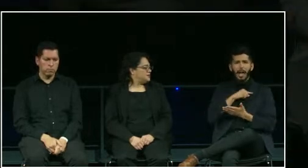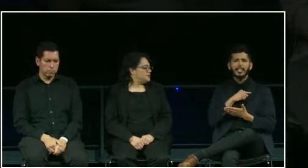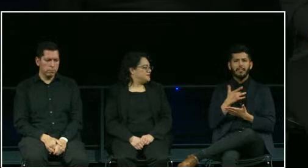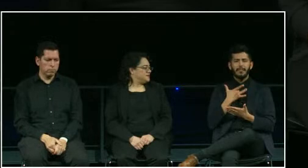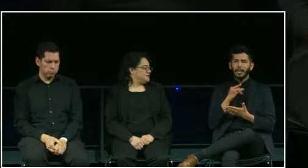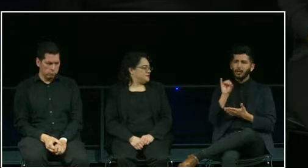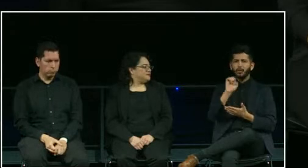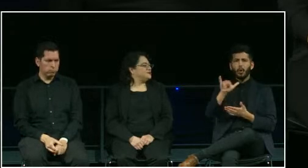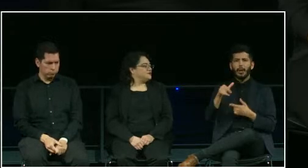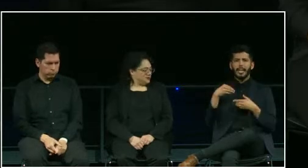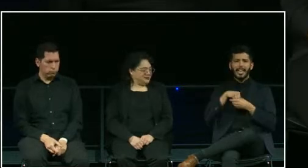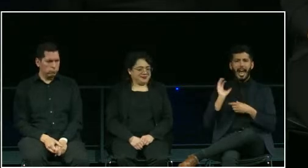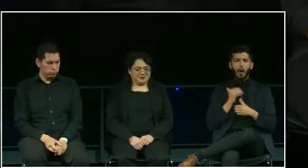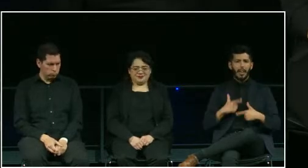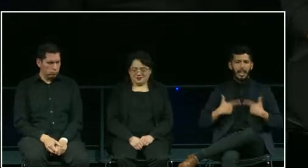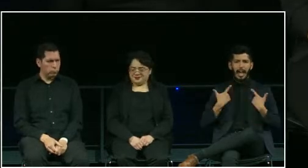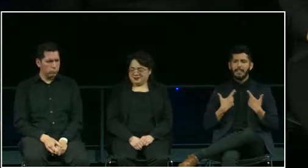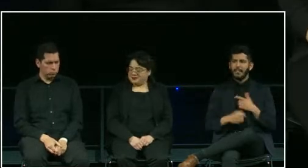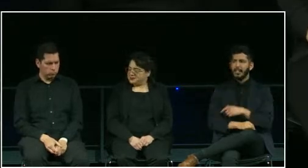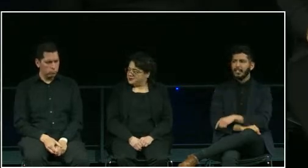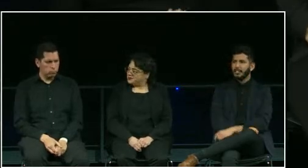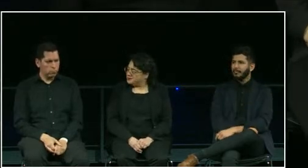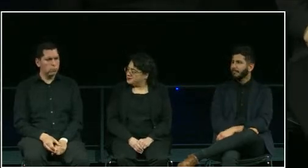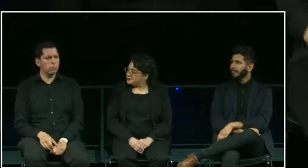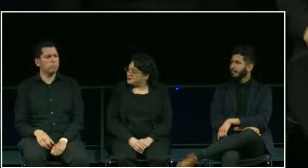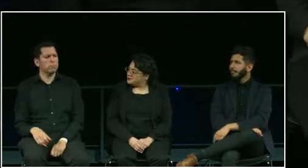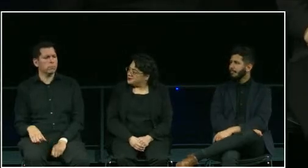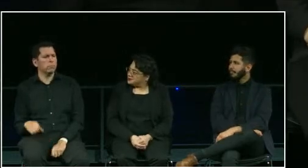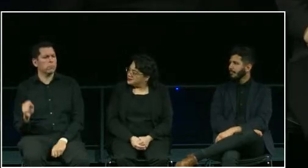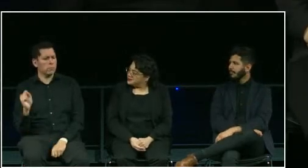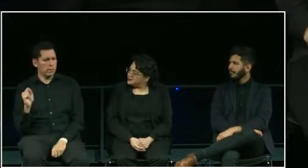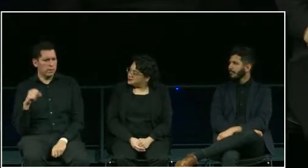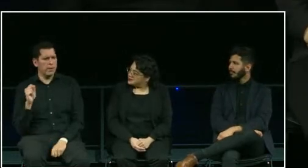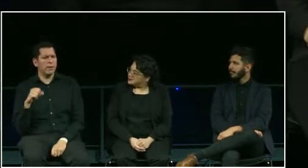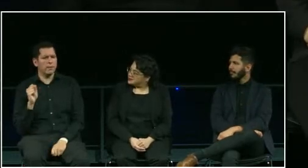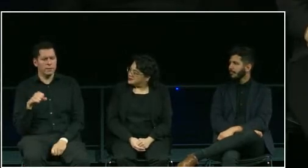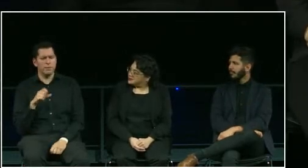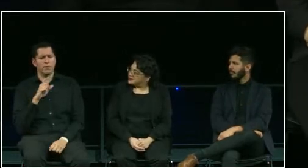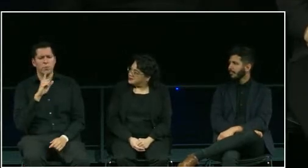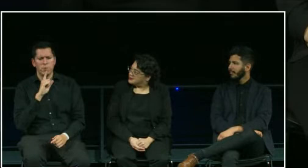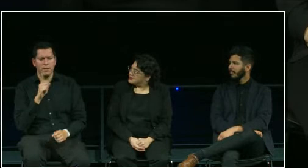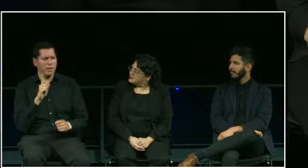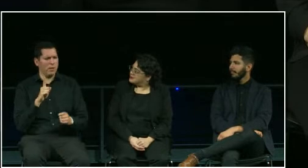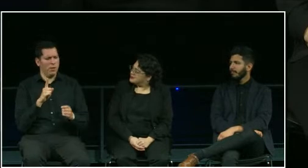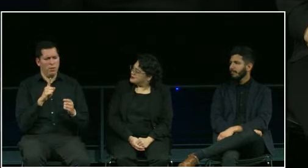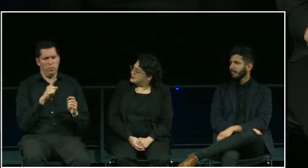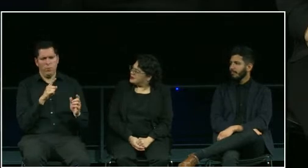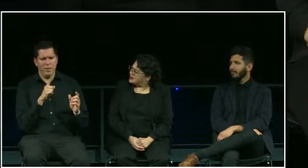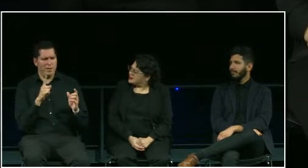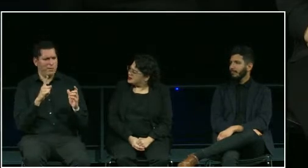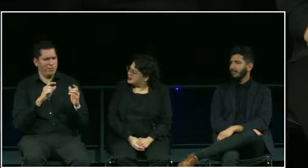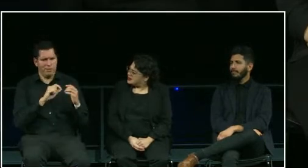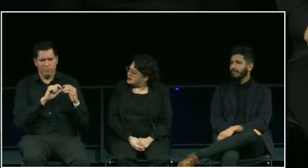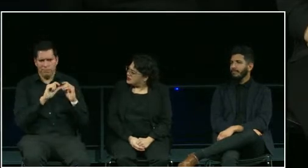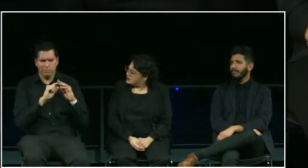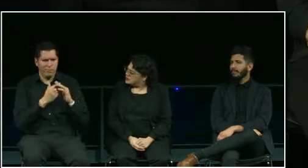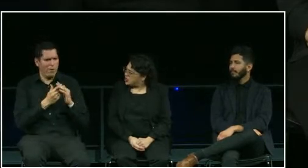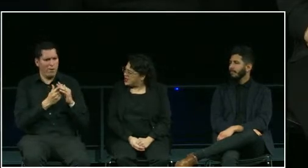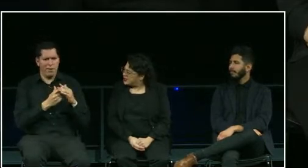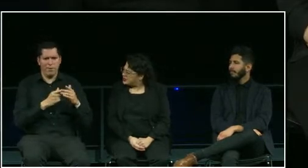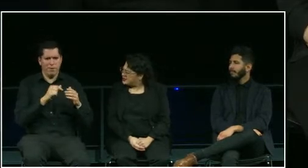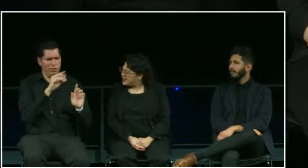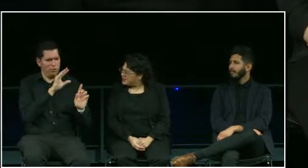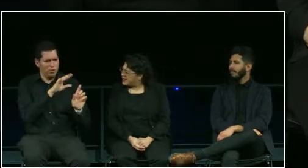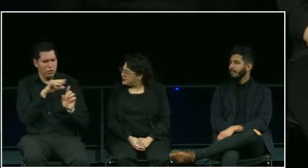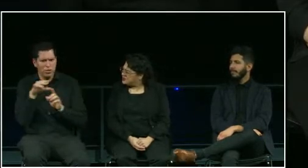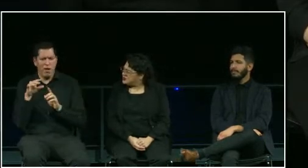yeah, and when we had already shot all the live action plates and had just geared up the entire like stages